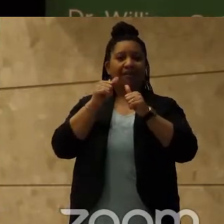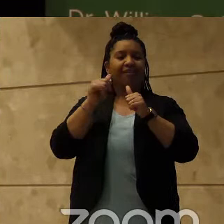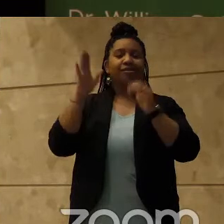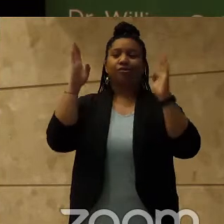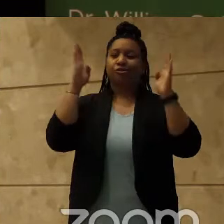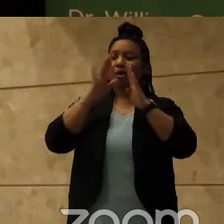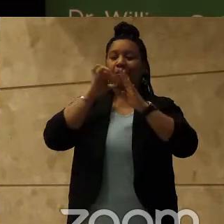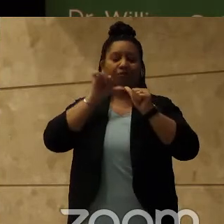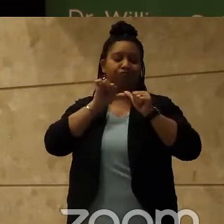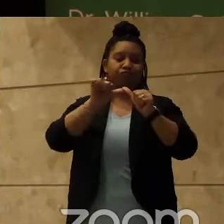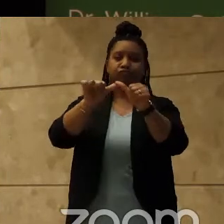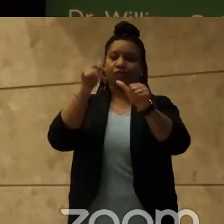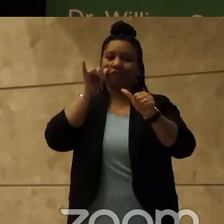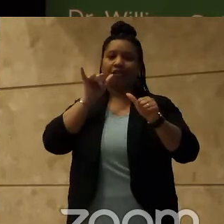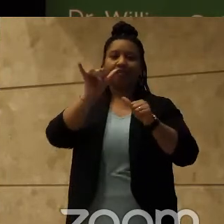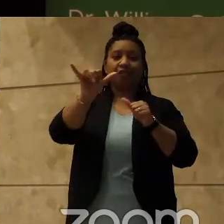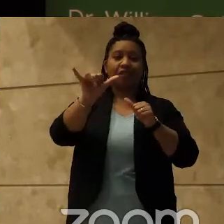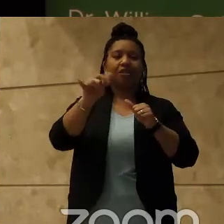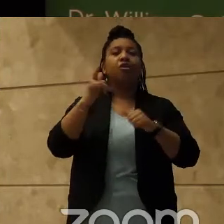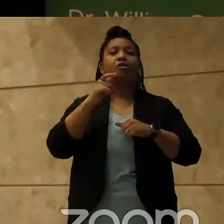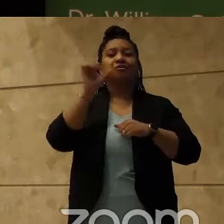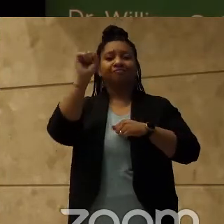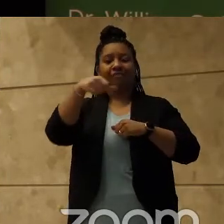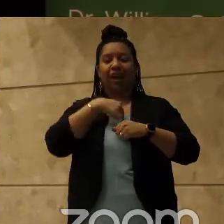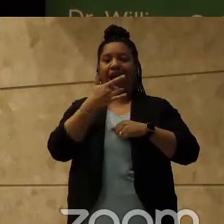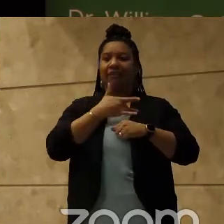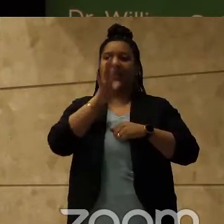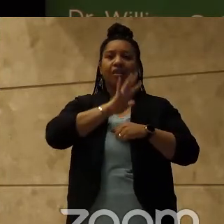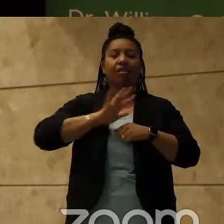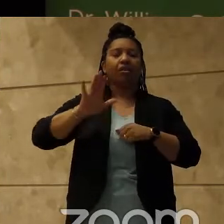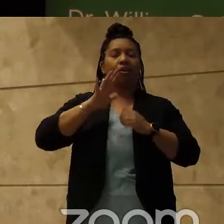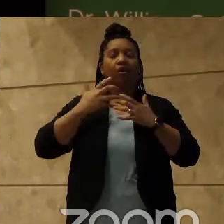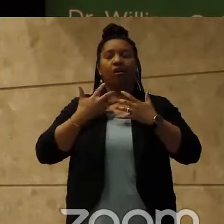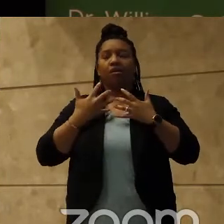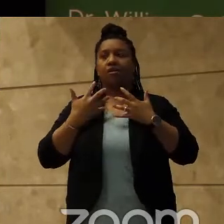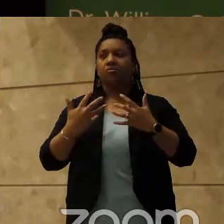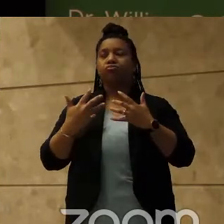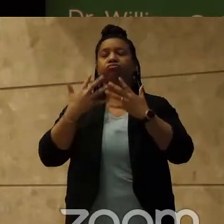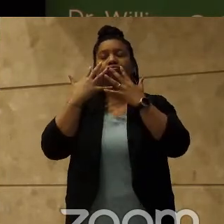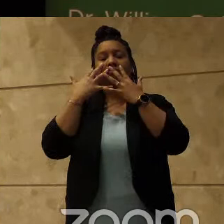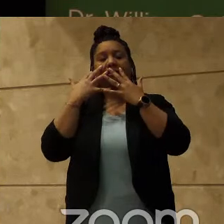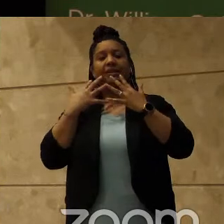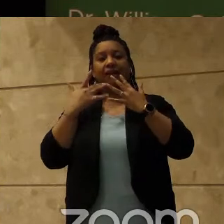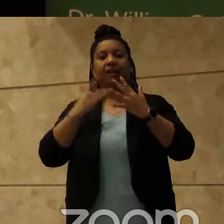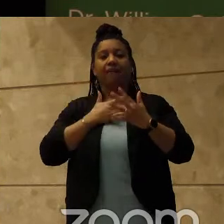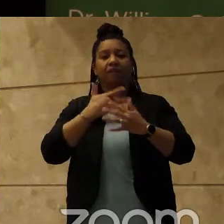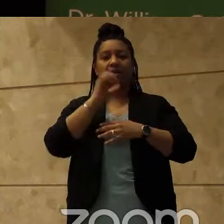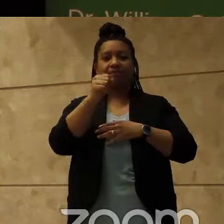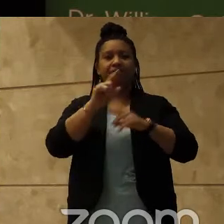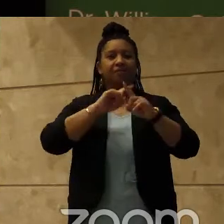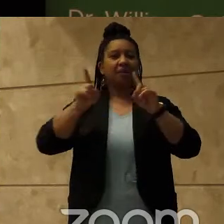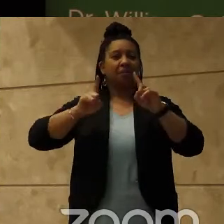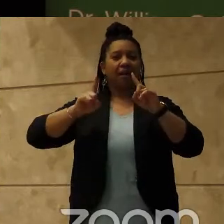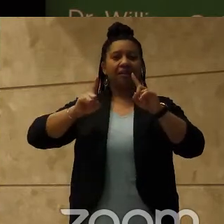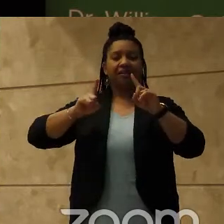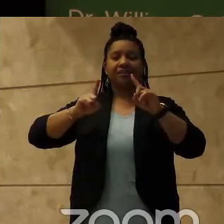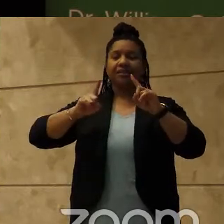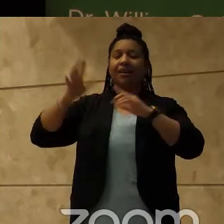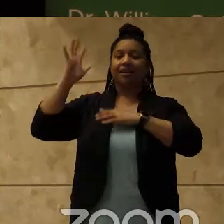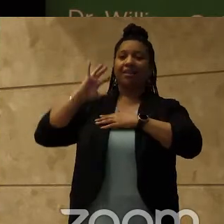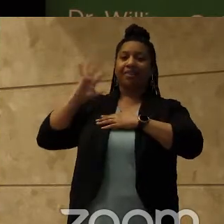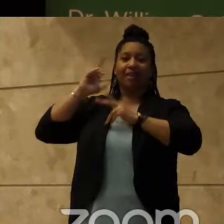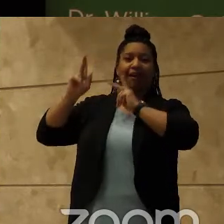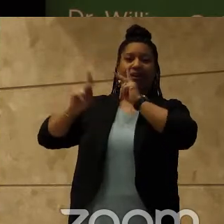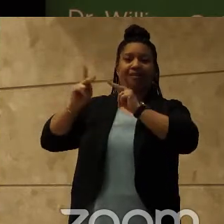always. So I feel your heaviness, okay? But I'm gonna also tell you that the ancestors have given us everything that